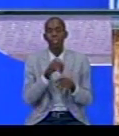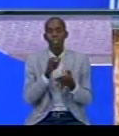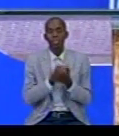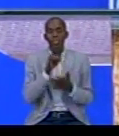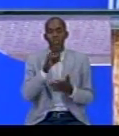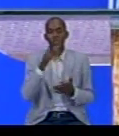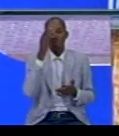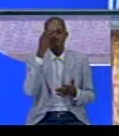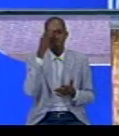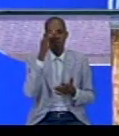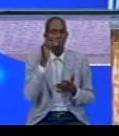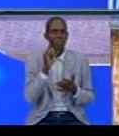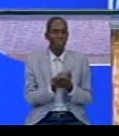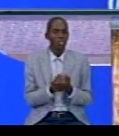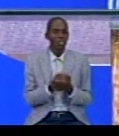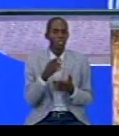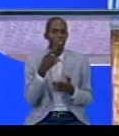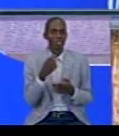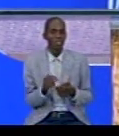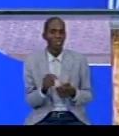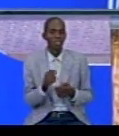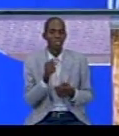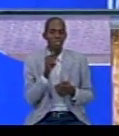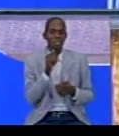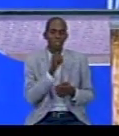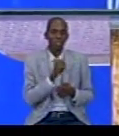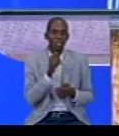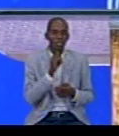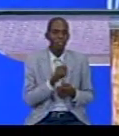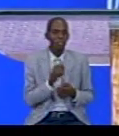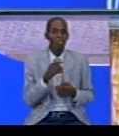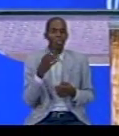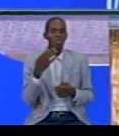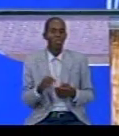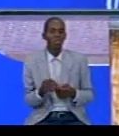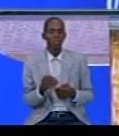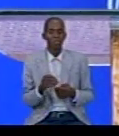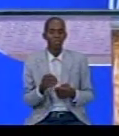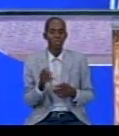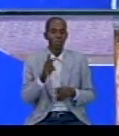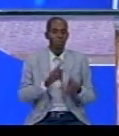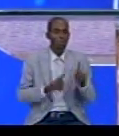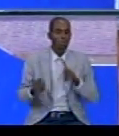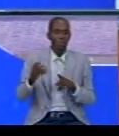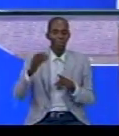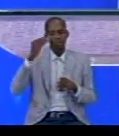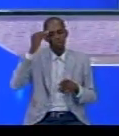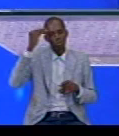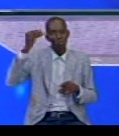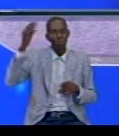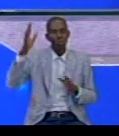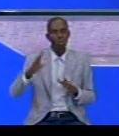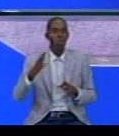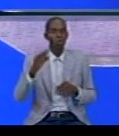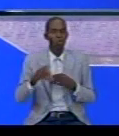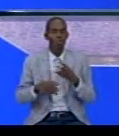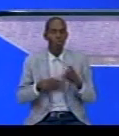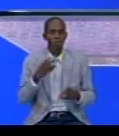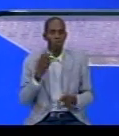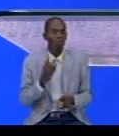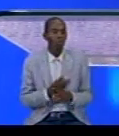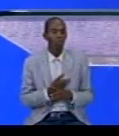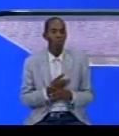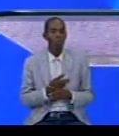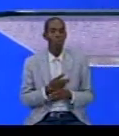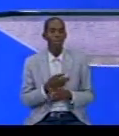secret that the philosophers of the world, the coaches in the world, and the trainers of the